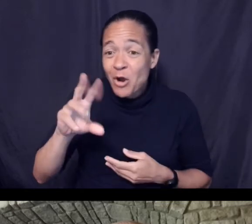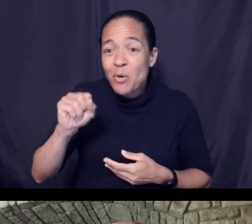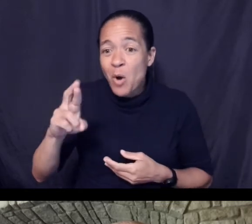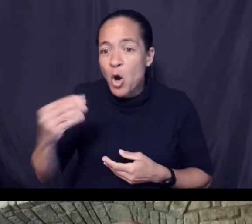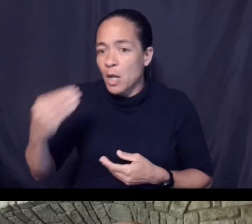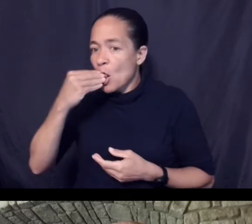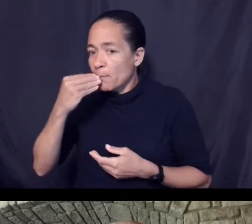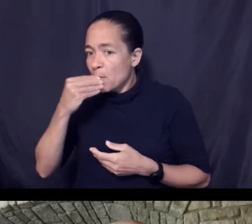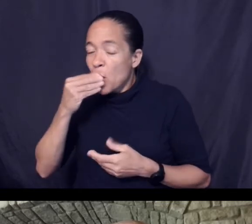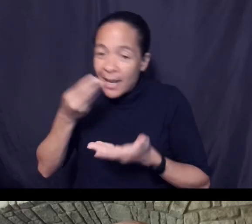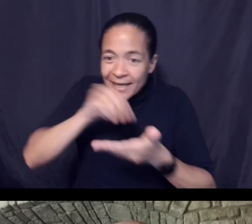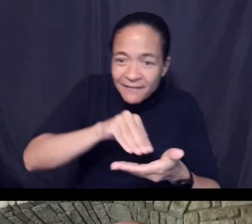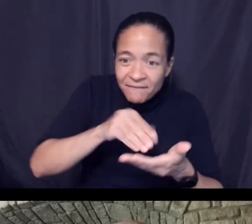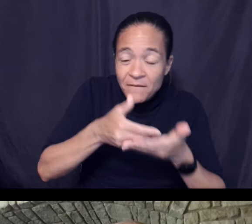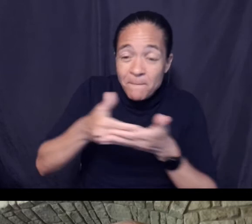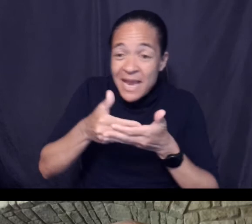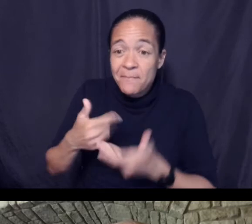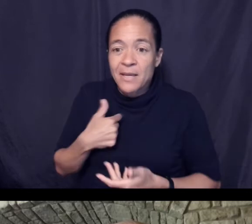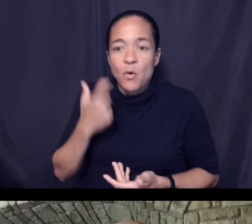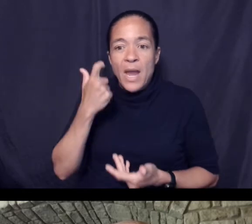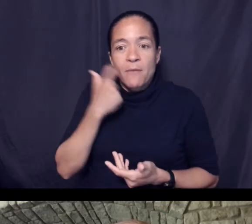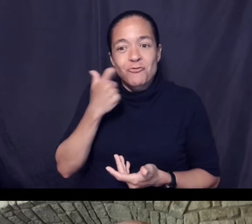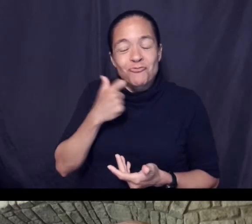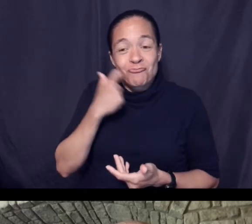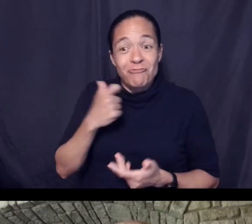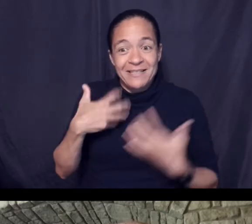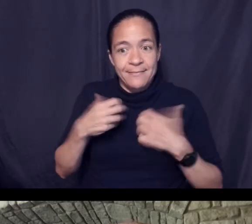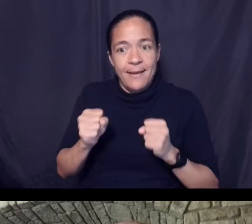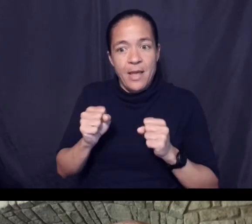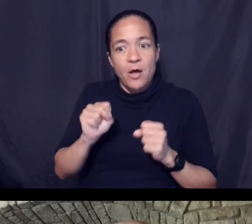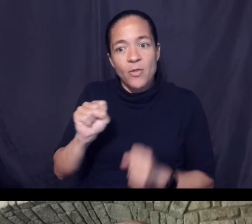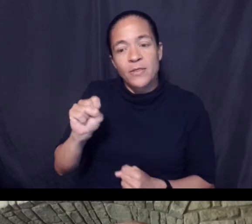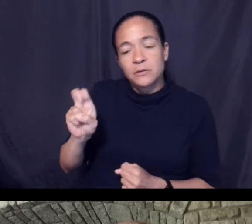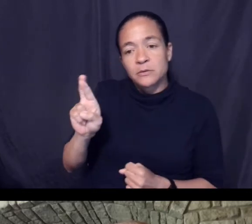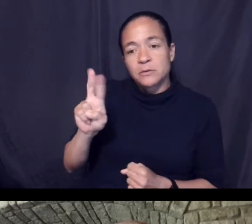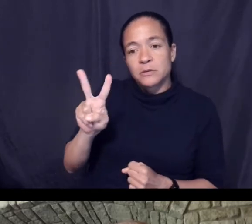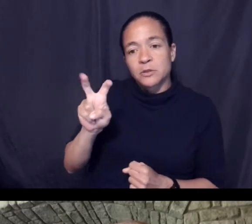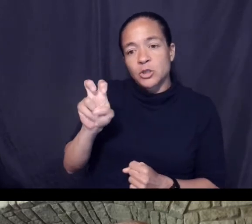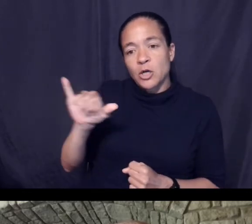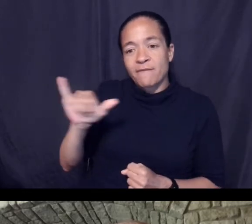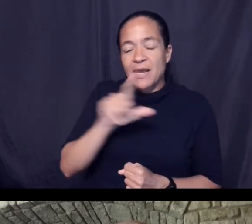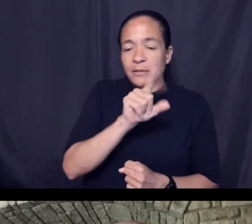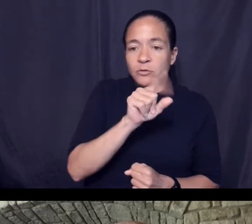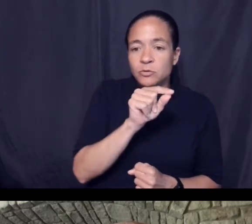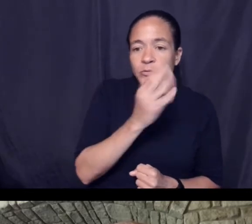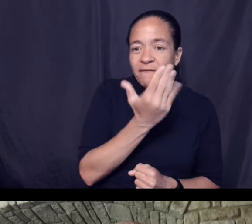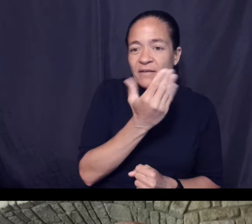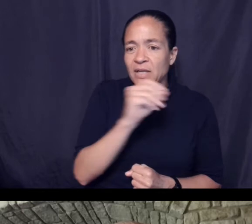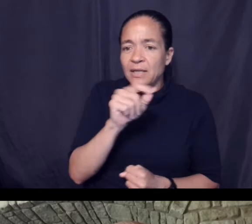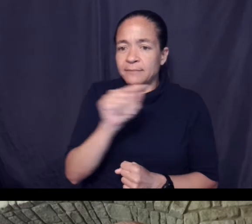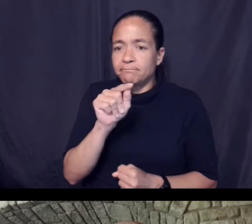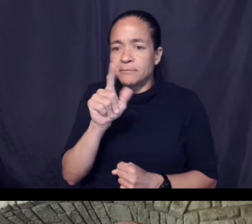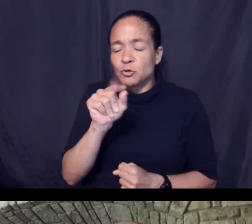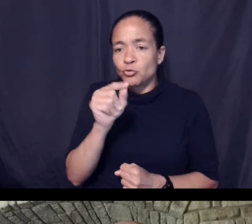your mouth and then giving it to your child. And there was a recent health survey in 2015 to 2016 in